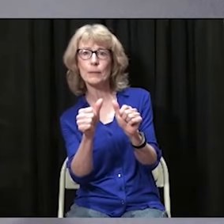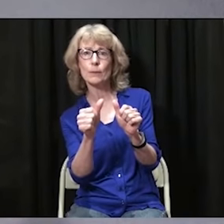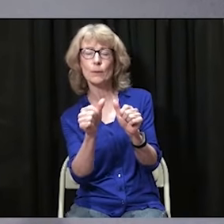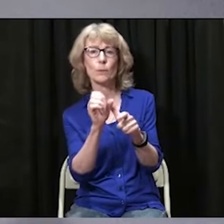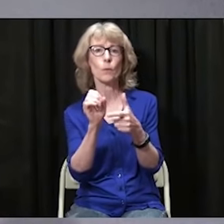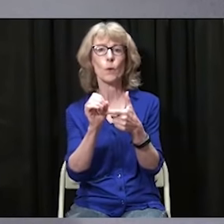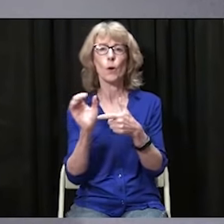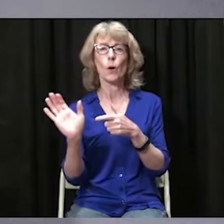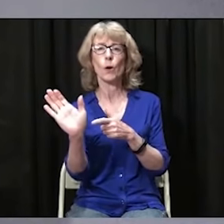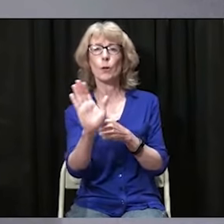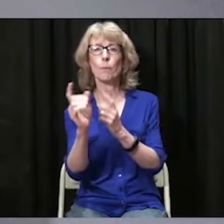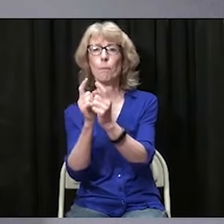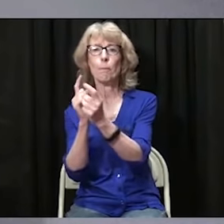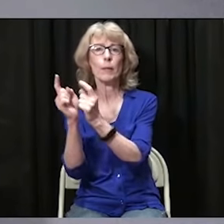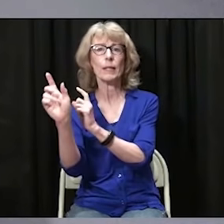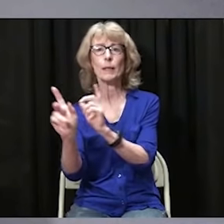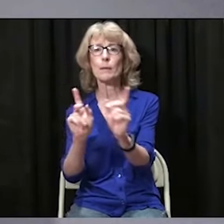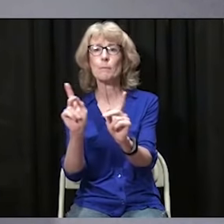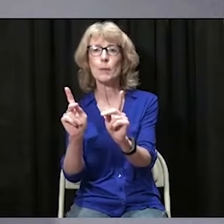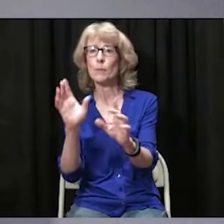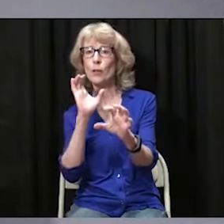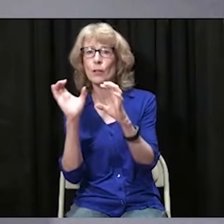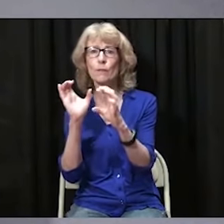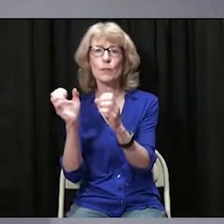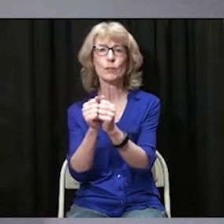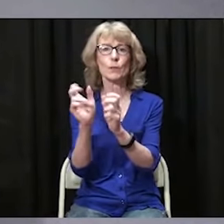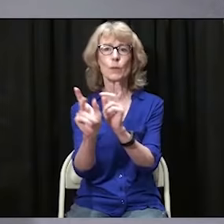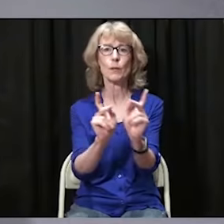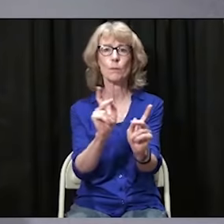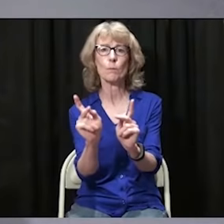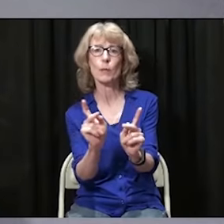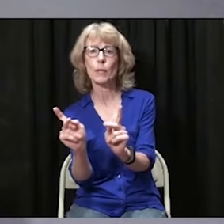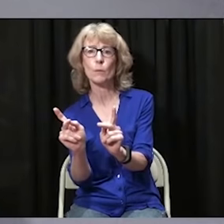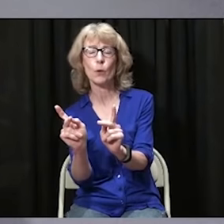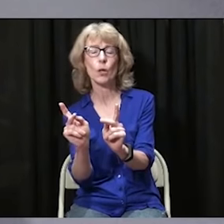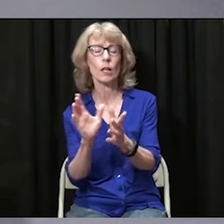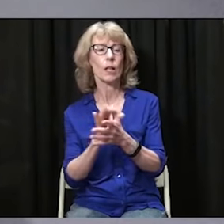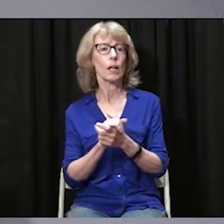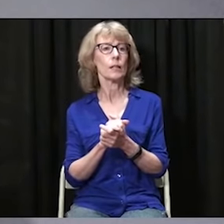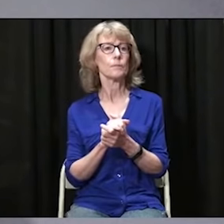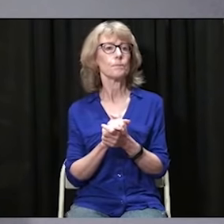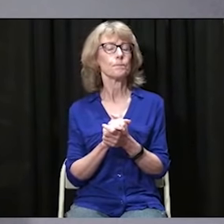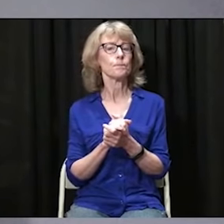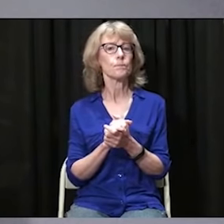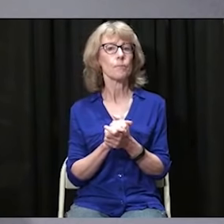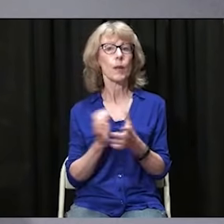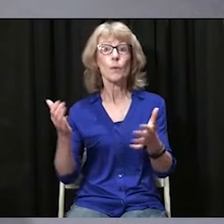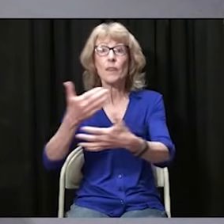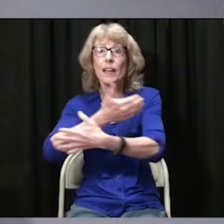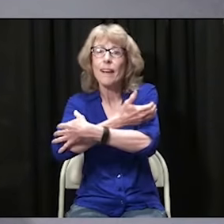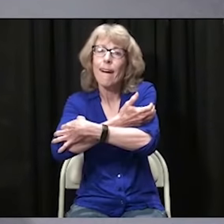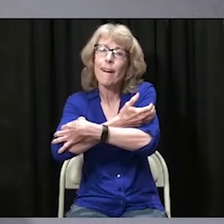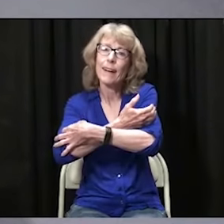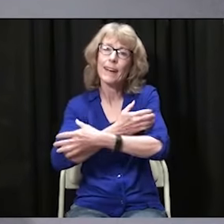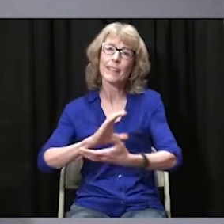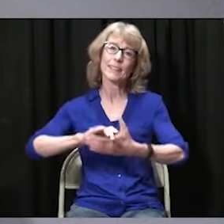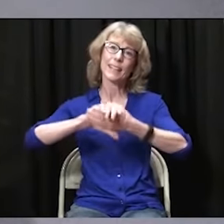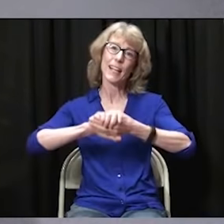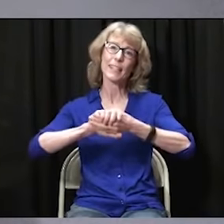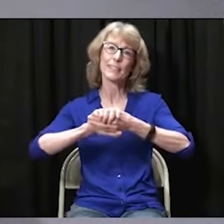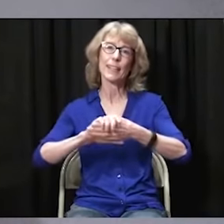you've had with people, some of which have probably been trajectory-changing conversations, the hugs, the handshakes, the high